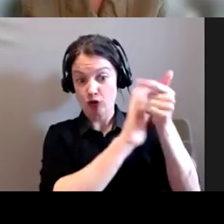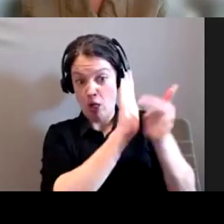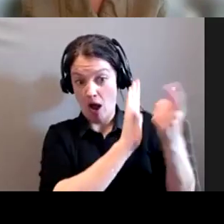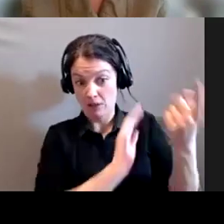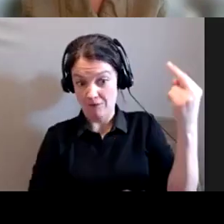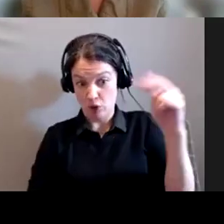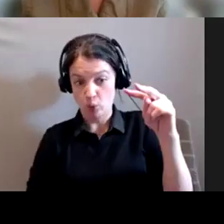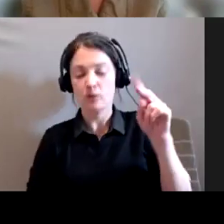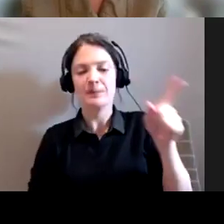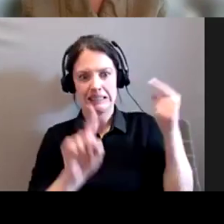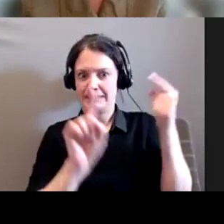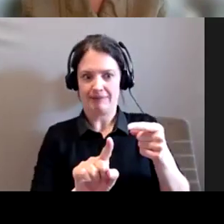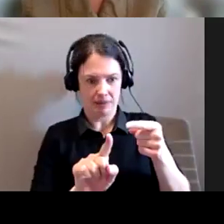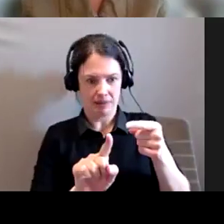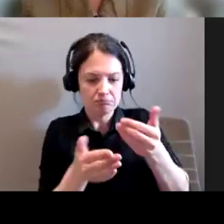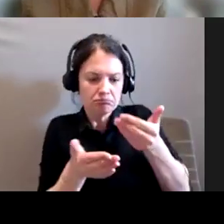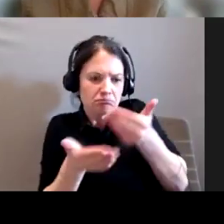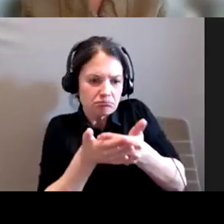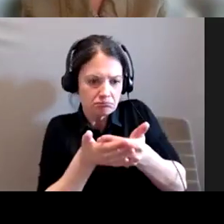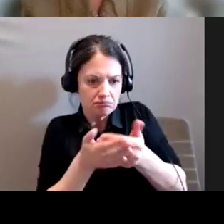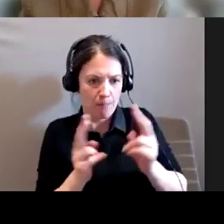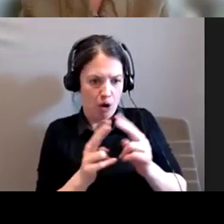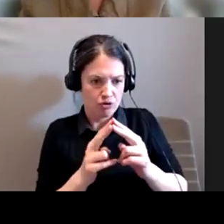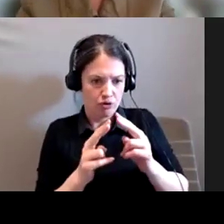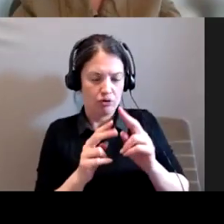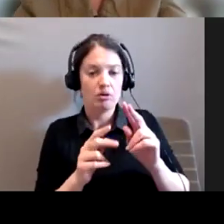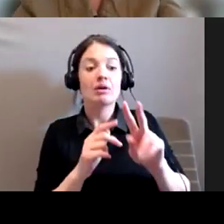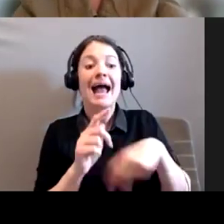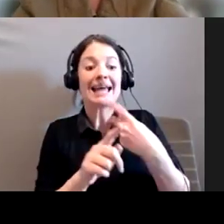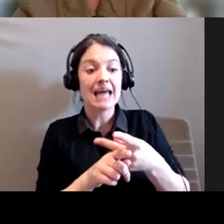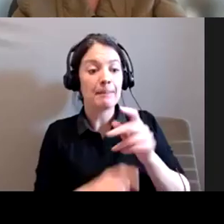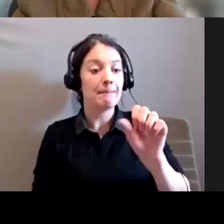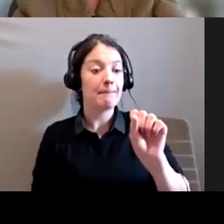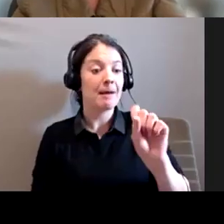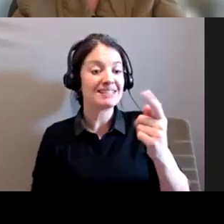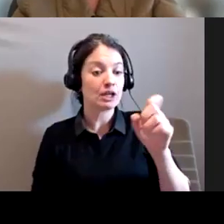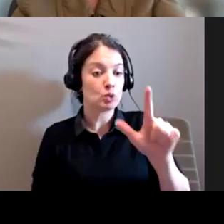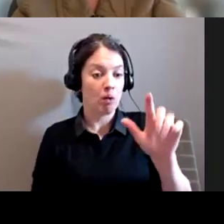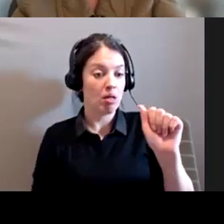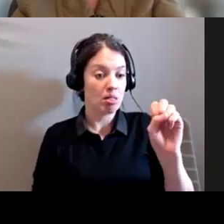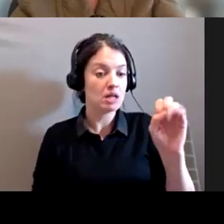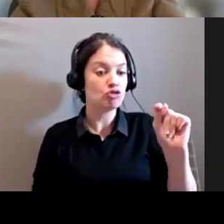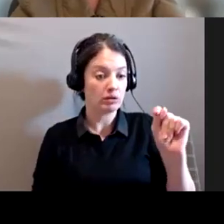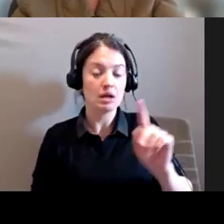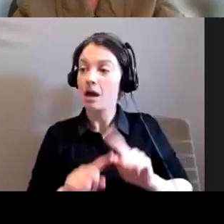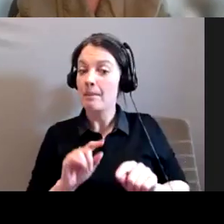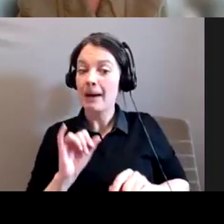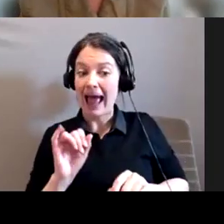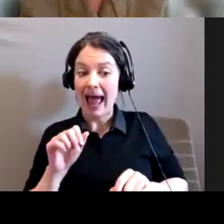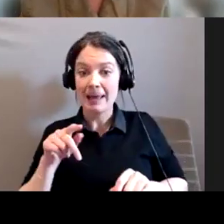of what it suggests, which is a specific type of sexual assault. Whereas interpersonal